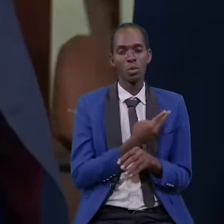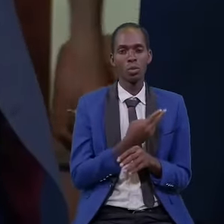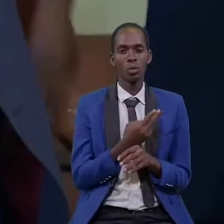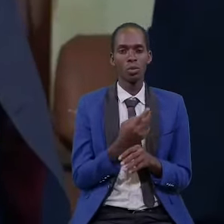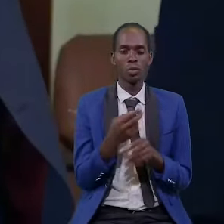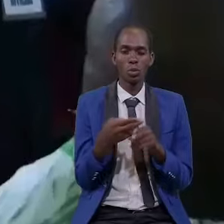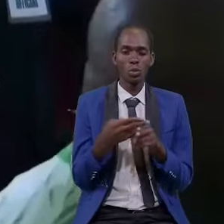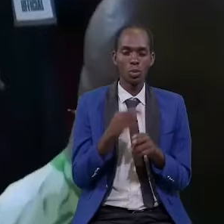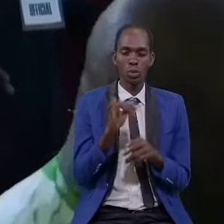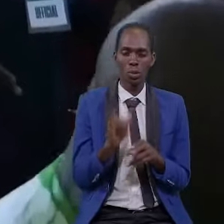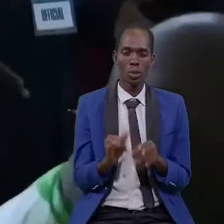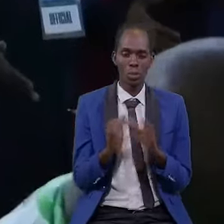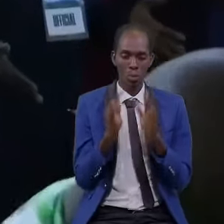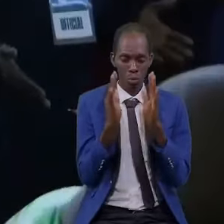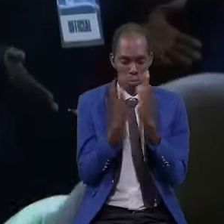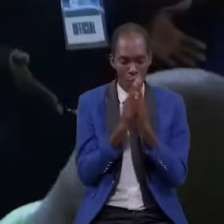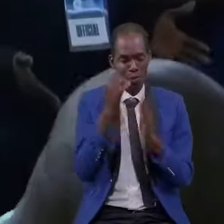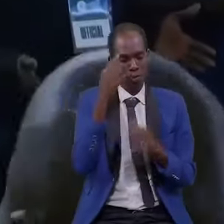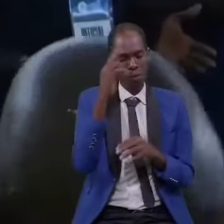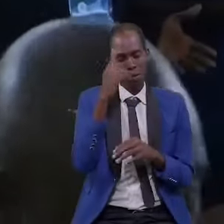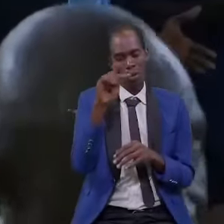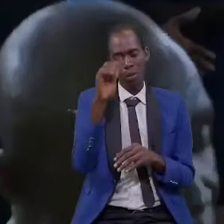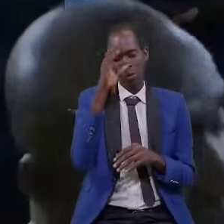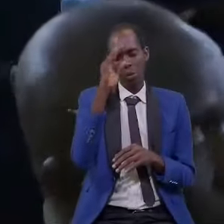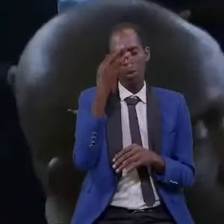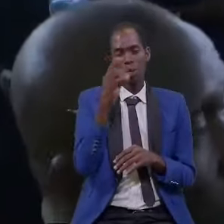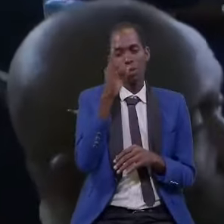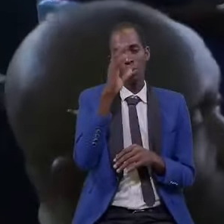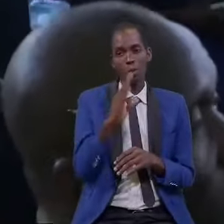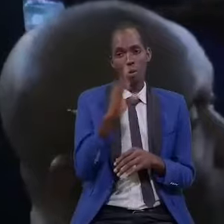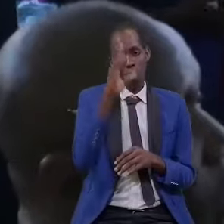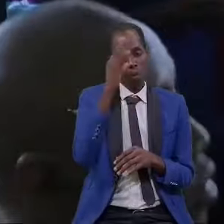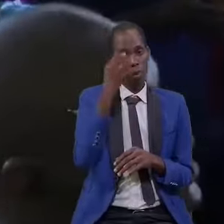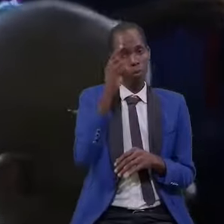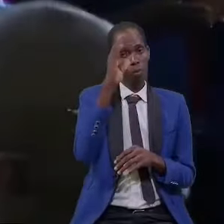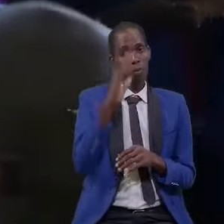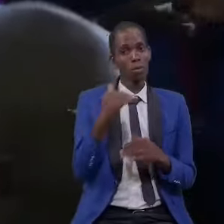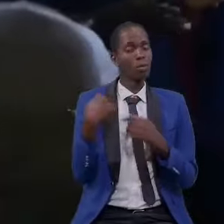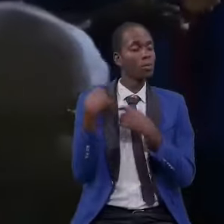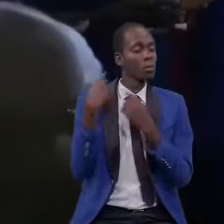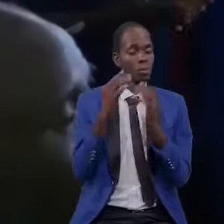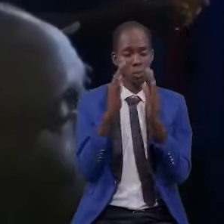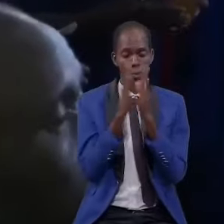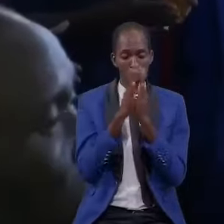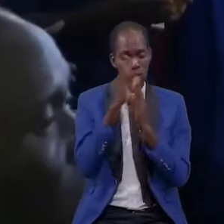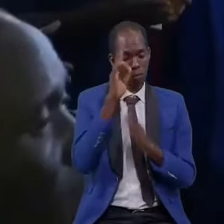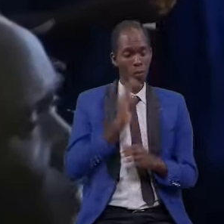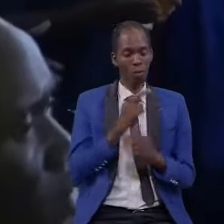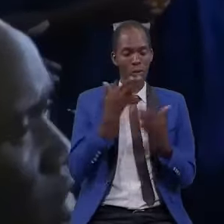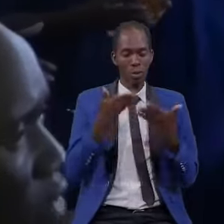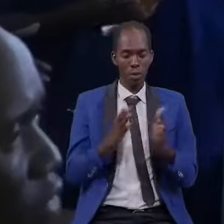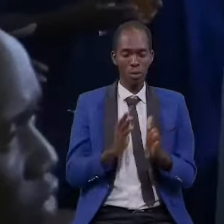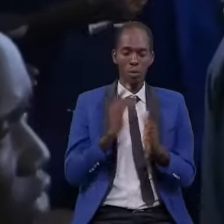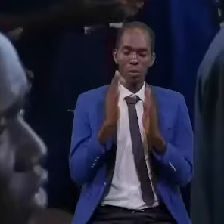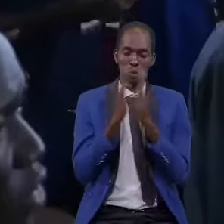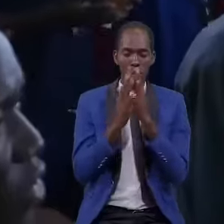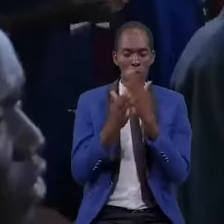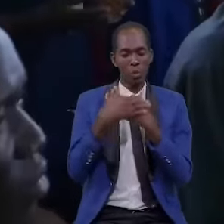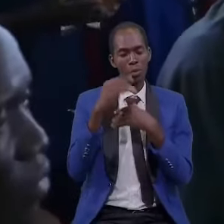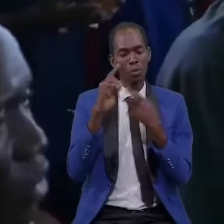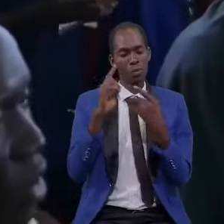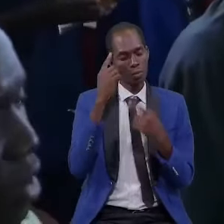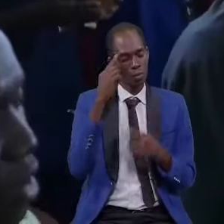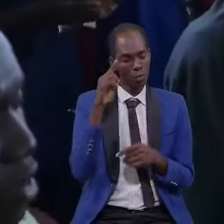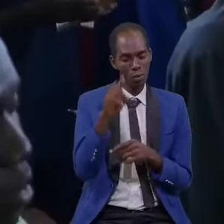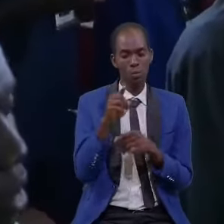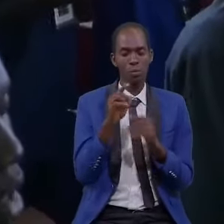up before the Lord. He has been praying for us. Let's pray for him. Let's pray for him. That the Lord